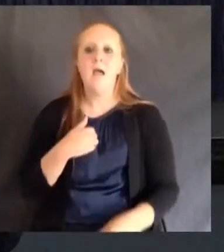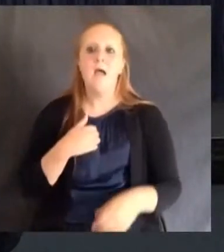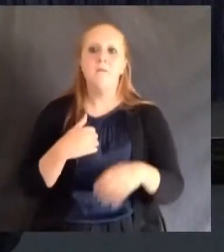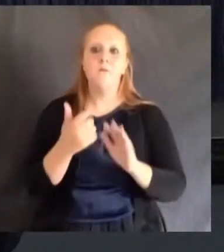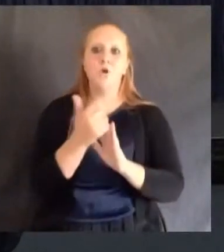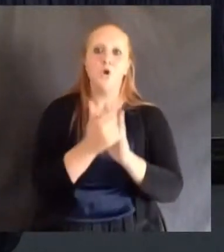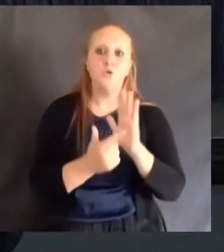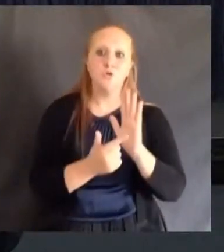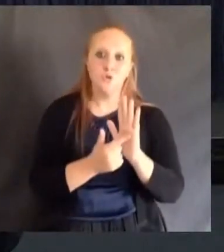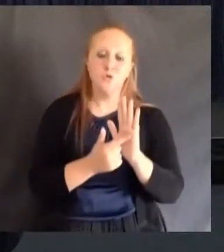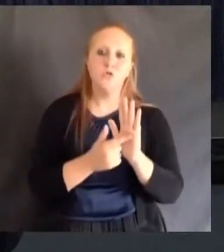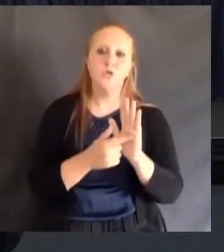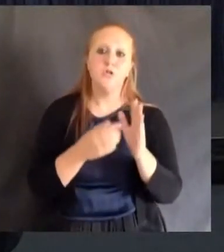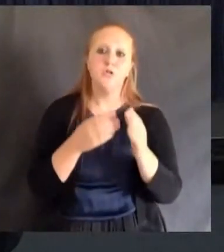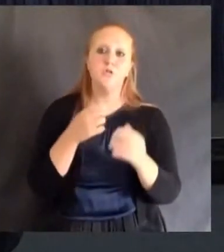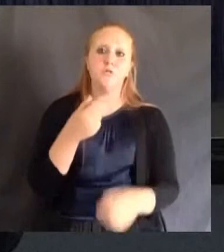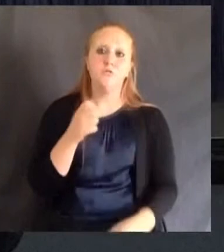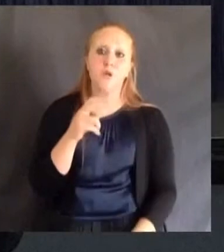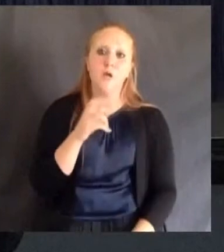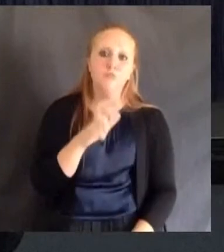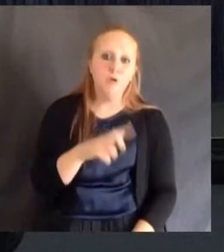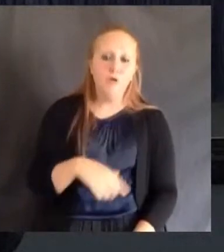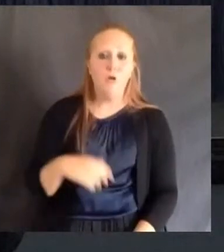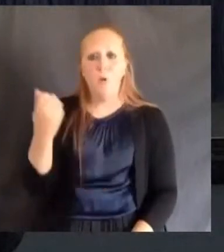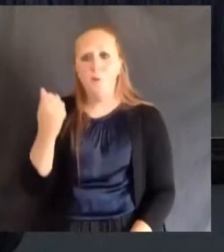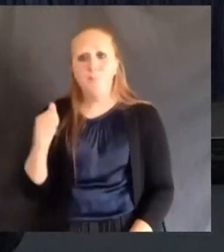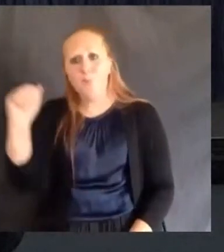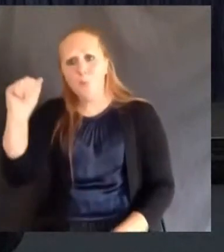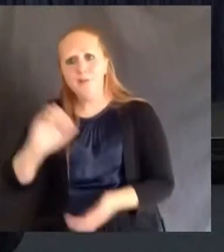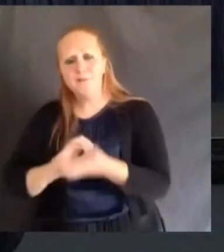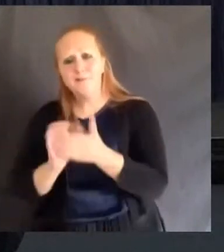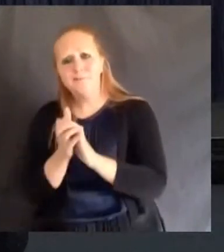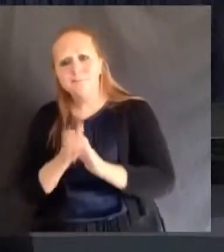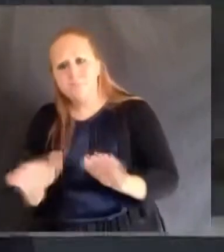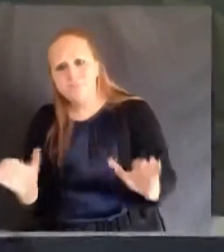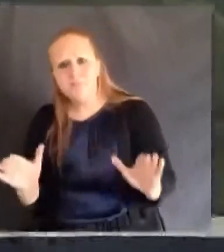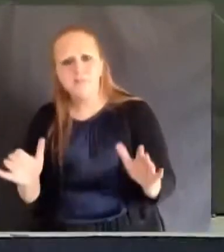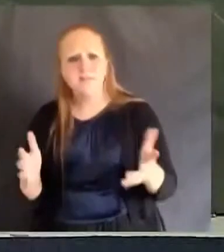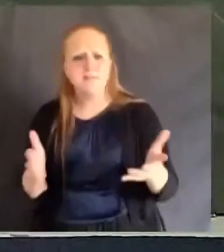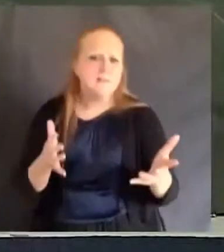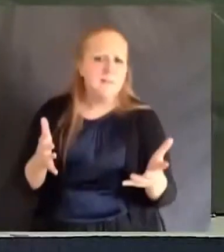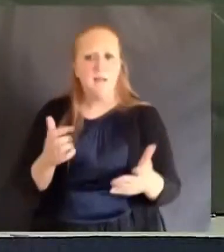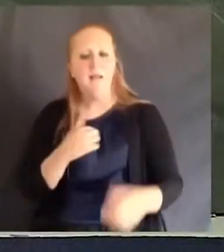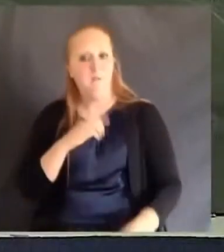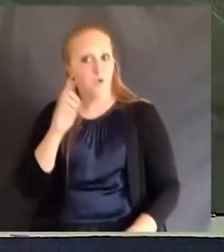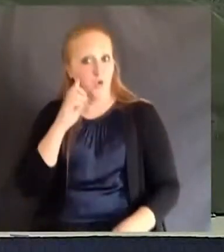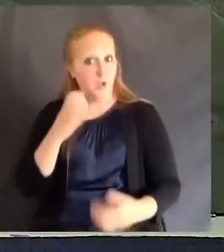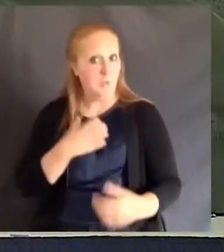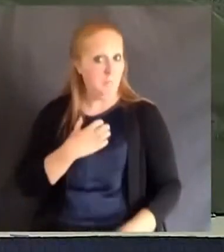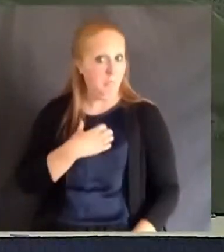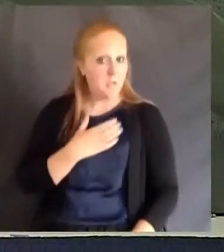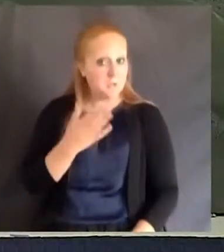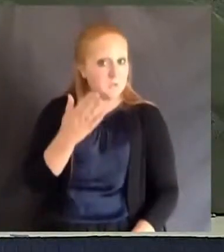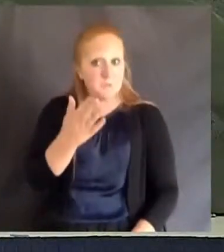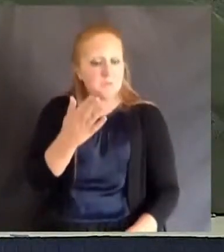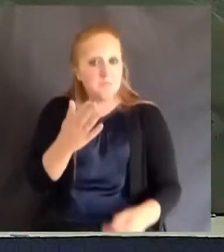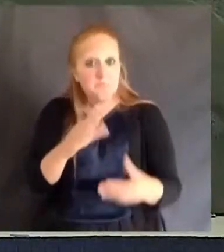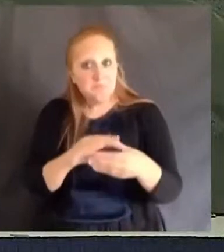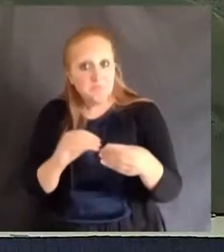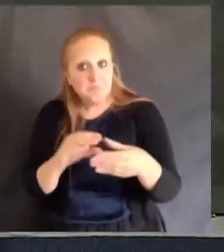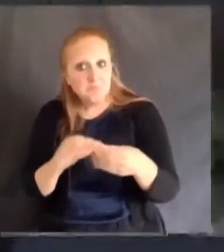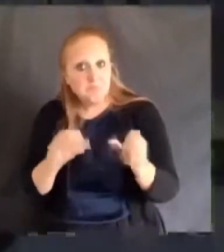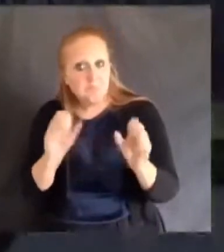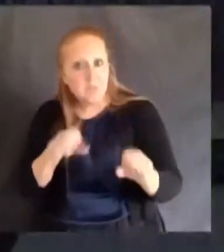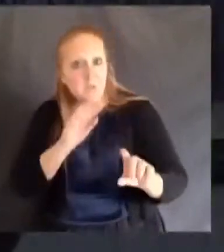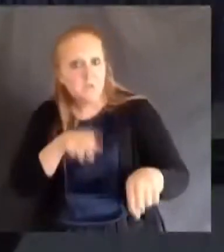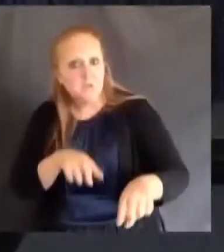and protesters, where it stands now, and what you expect the outcome might be? I can't really. I think, do you know when